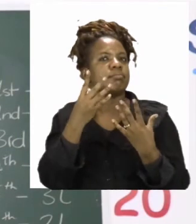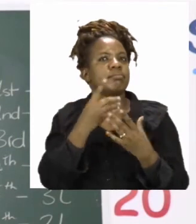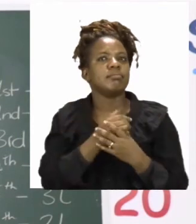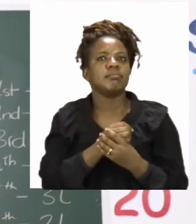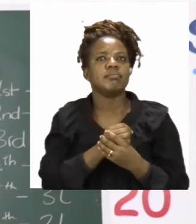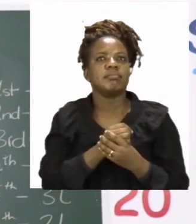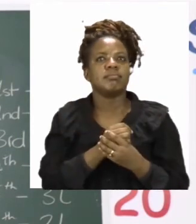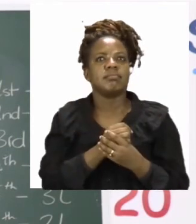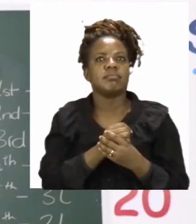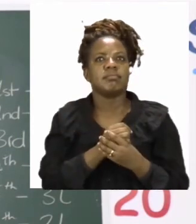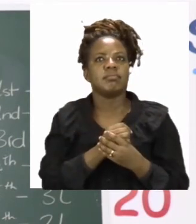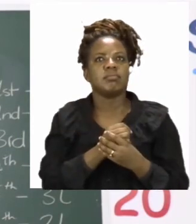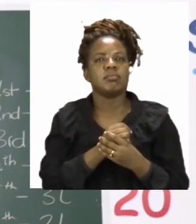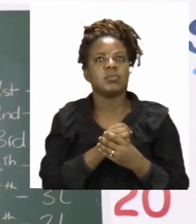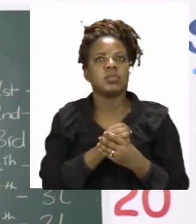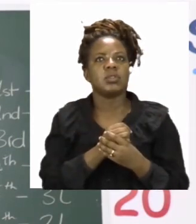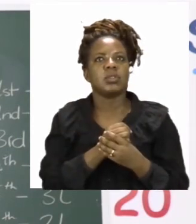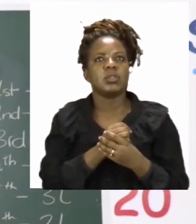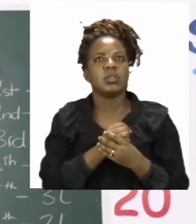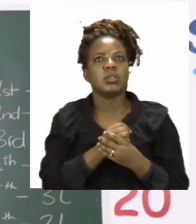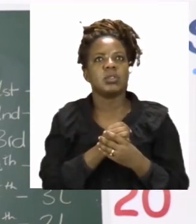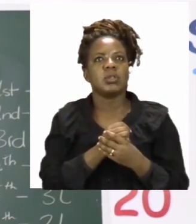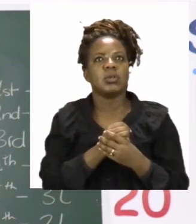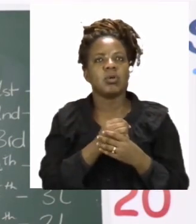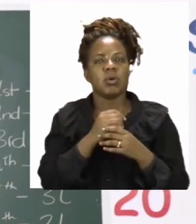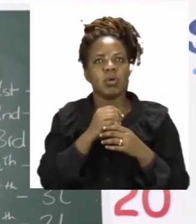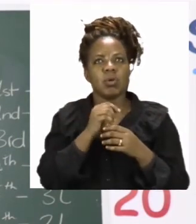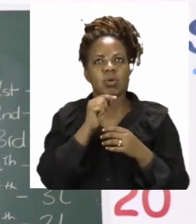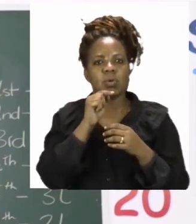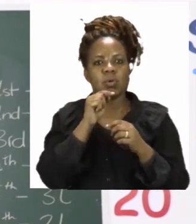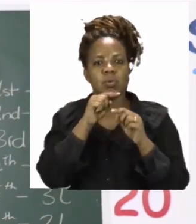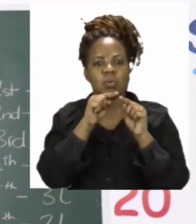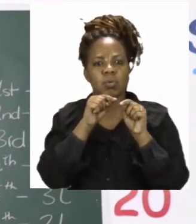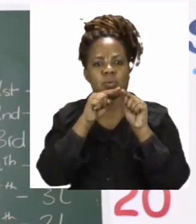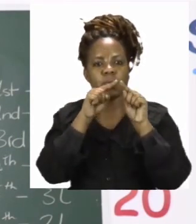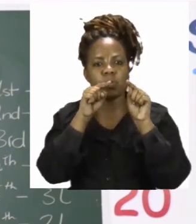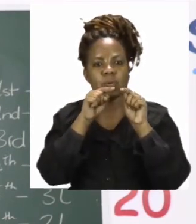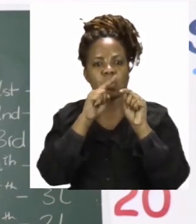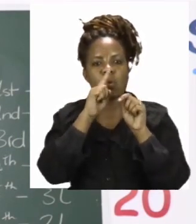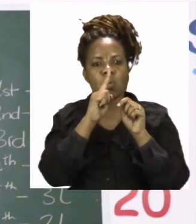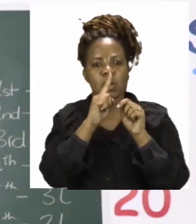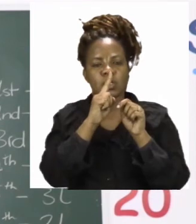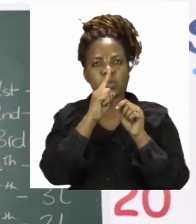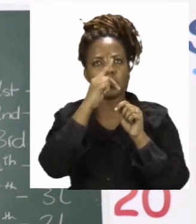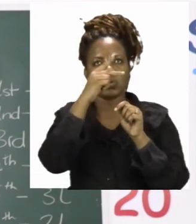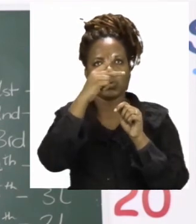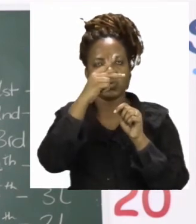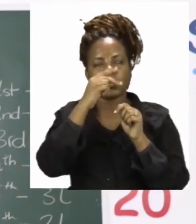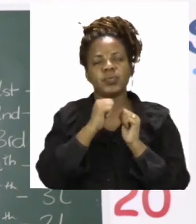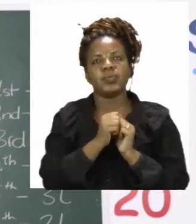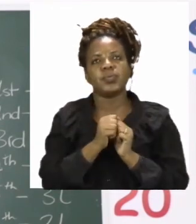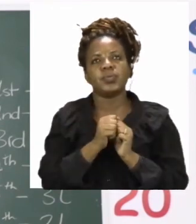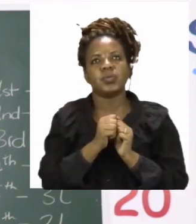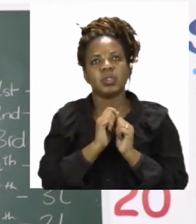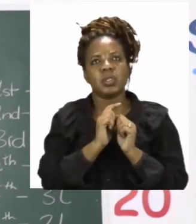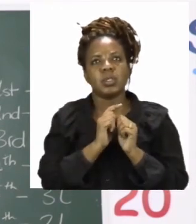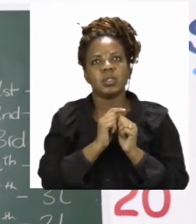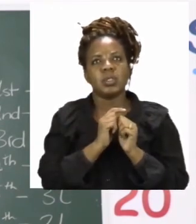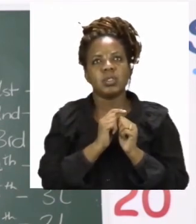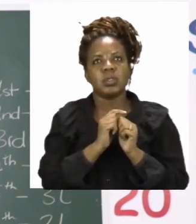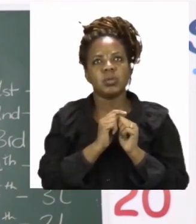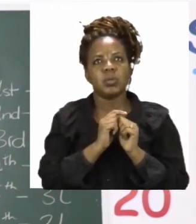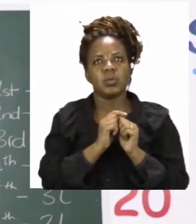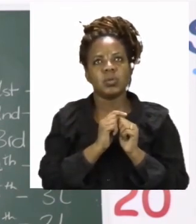going to count blocks. Let's count them together. 1, 2. So in the first one, underneath where it